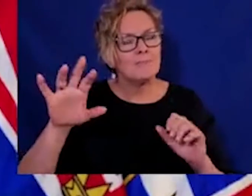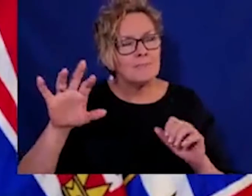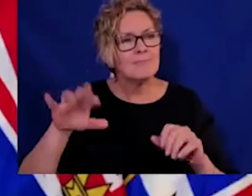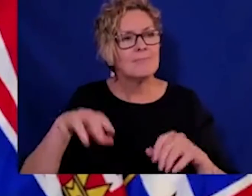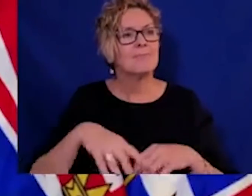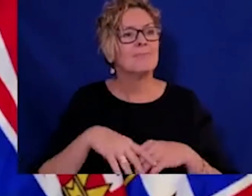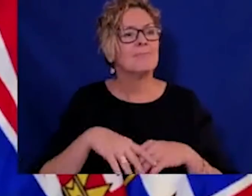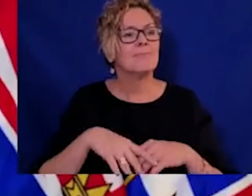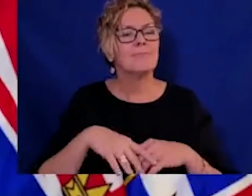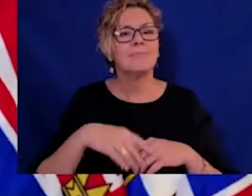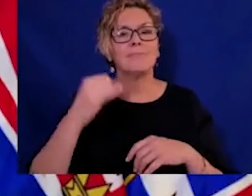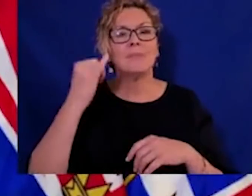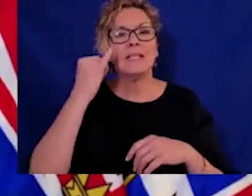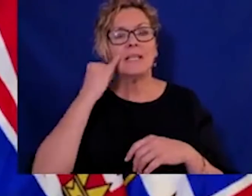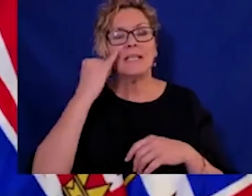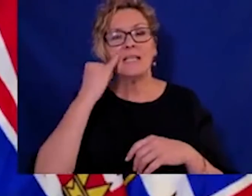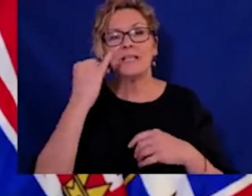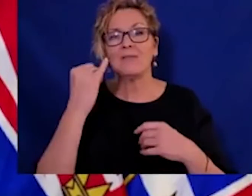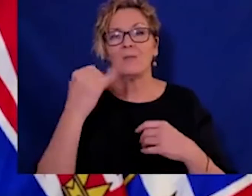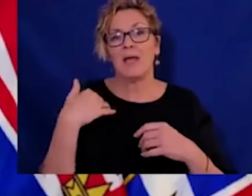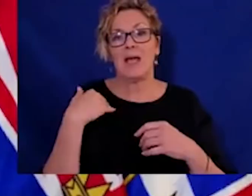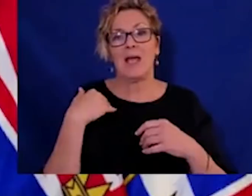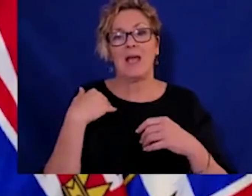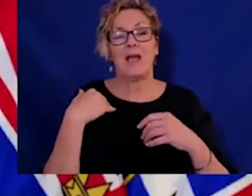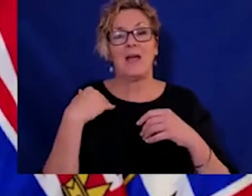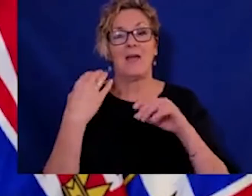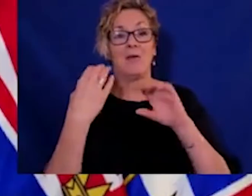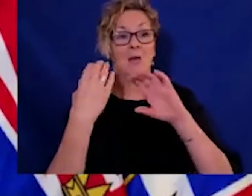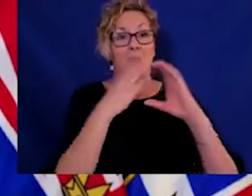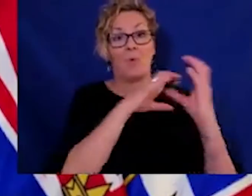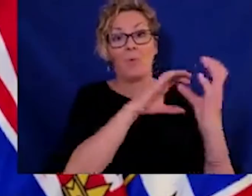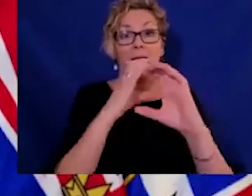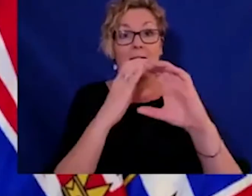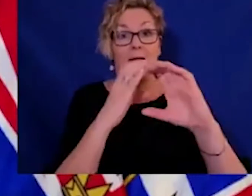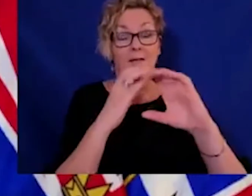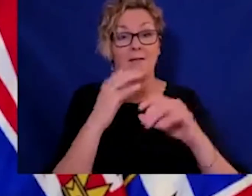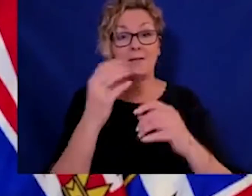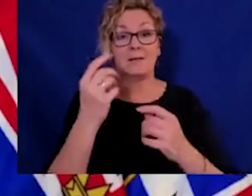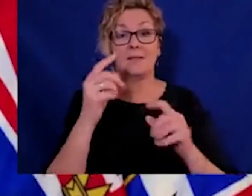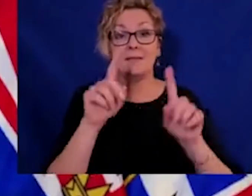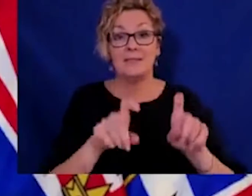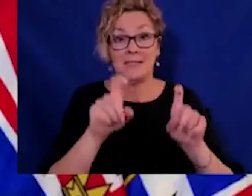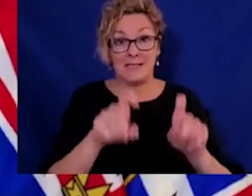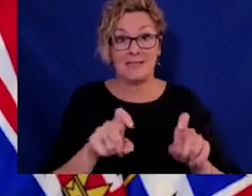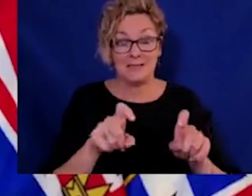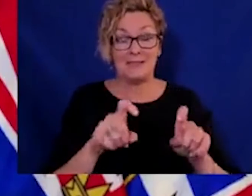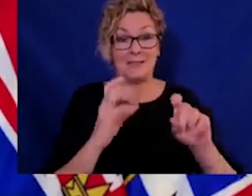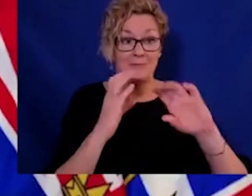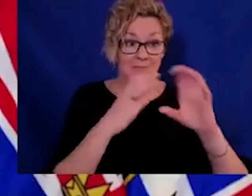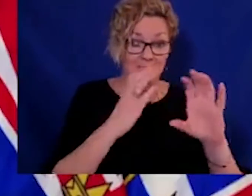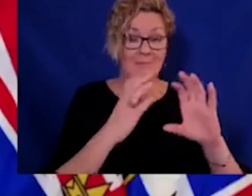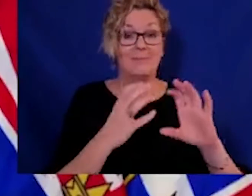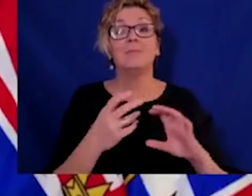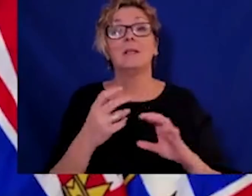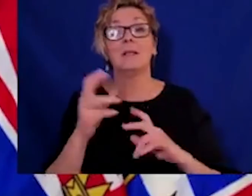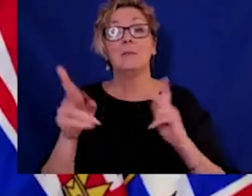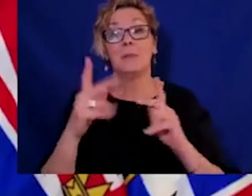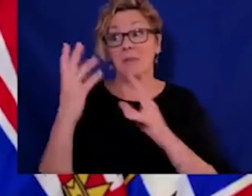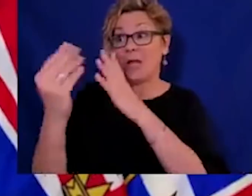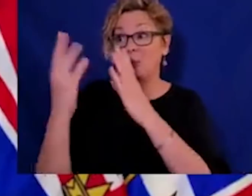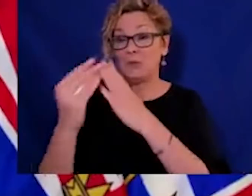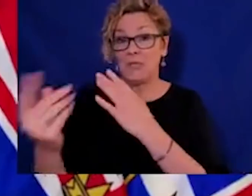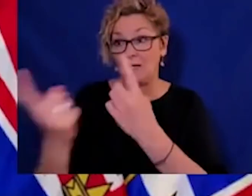labs outside, they've not been proven to be reliable. So we're still working out what the best way is to use